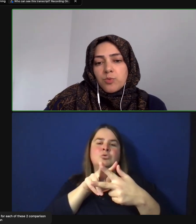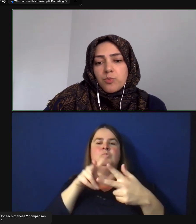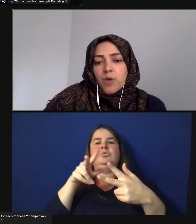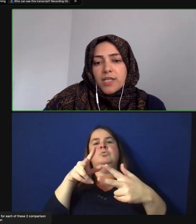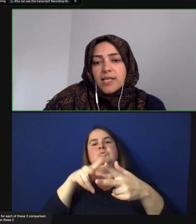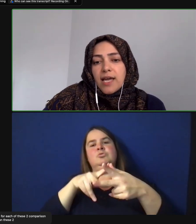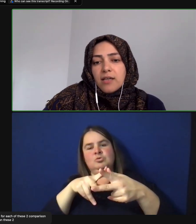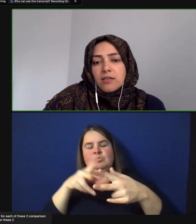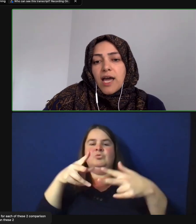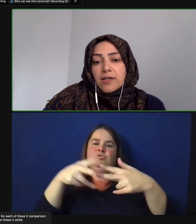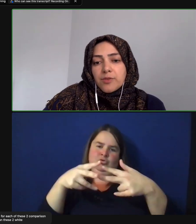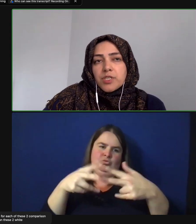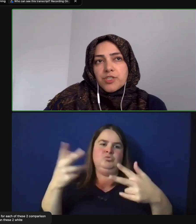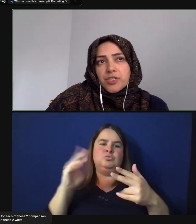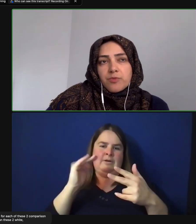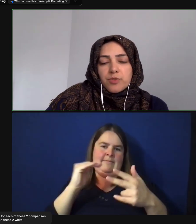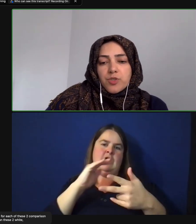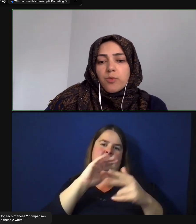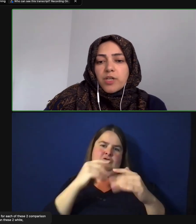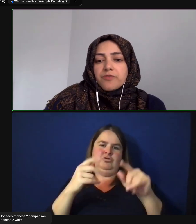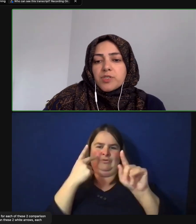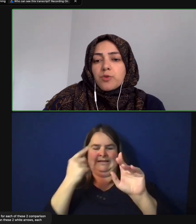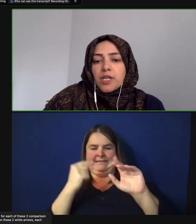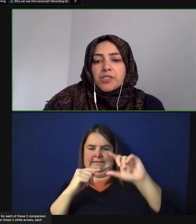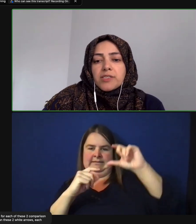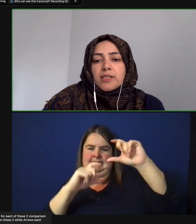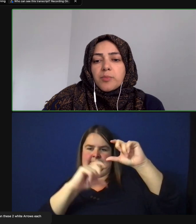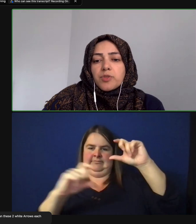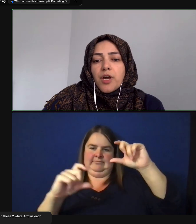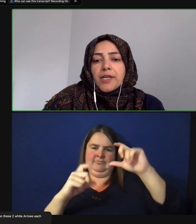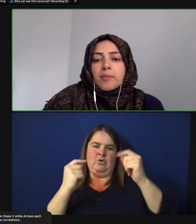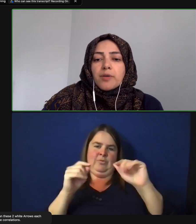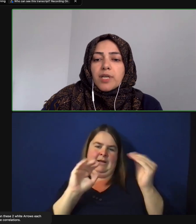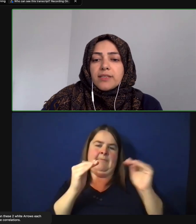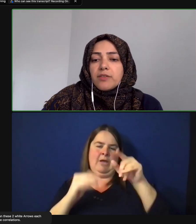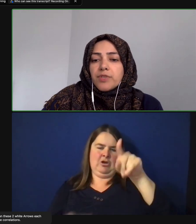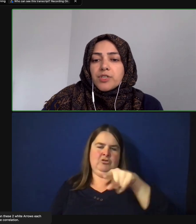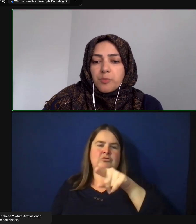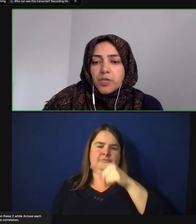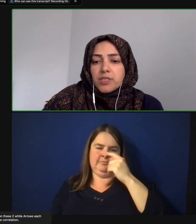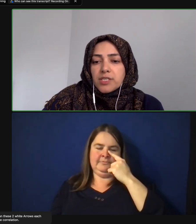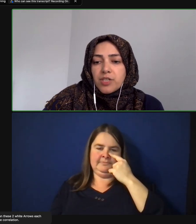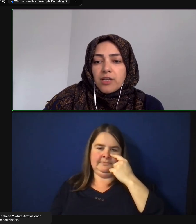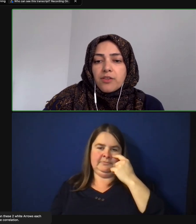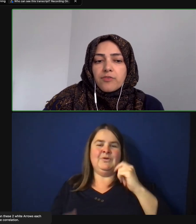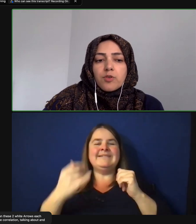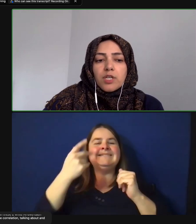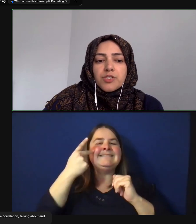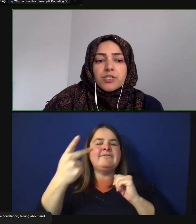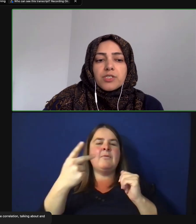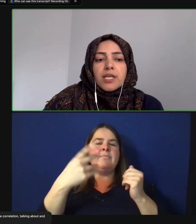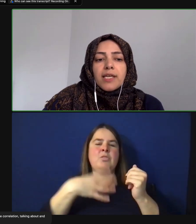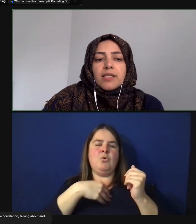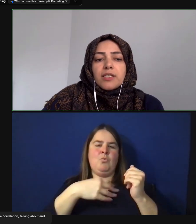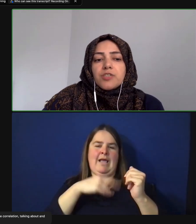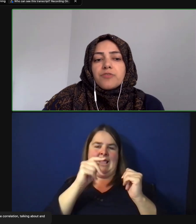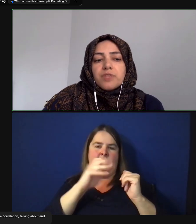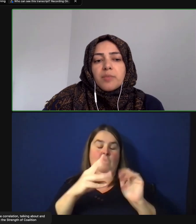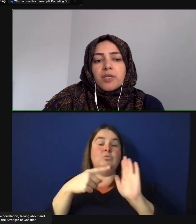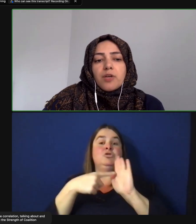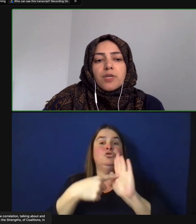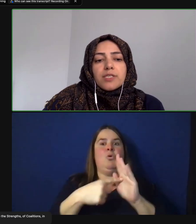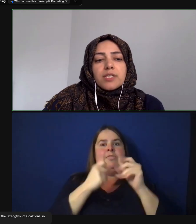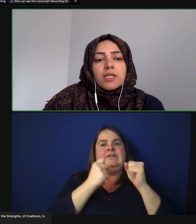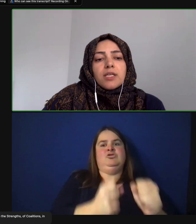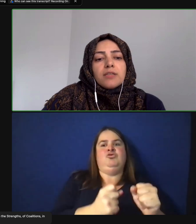These two white arrows each show one of these correlations that I'm talking about. And then we compare the strength of correlations in each of